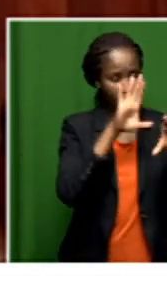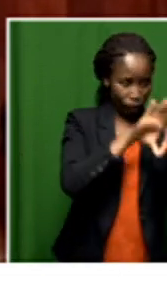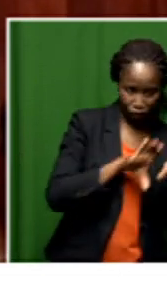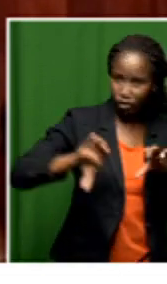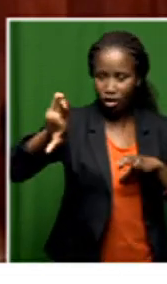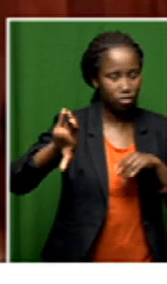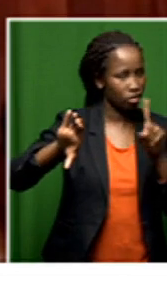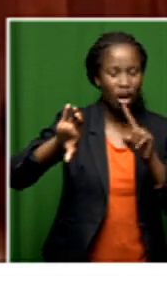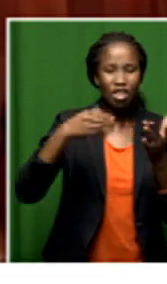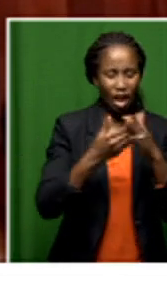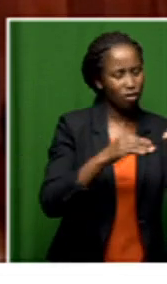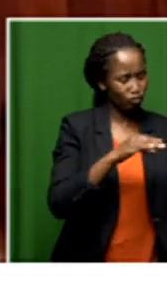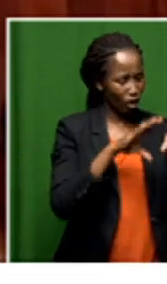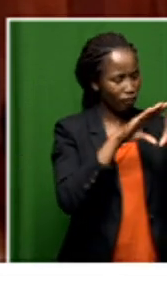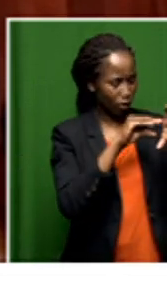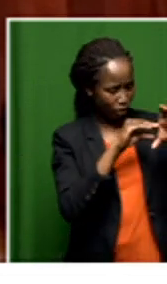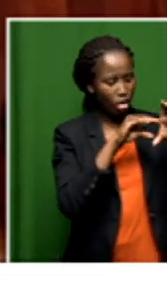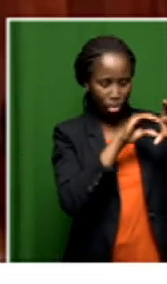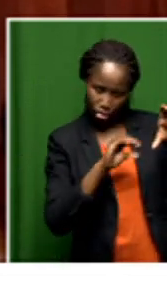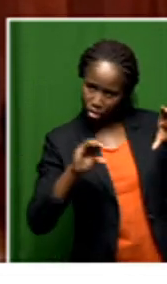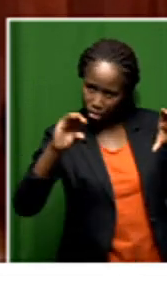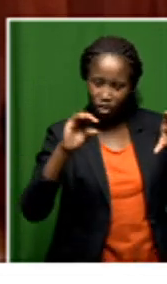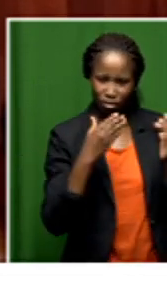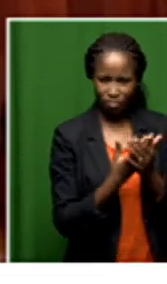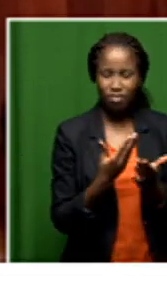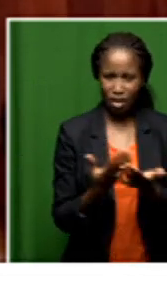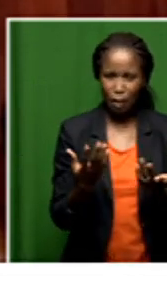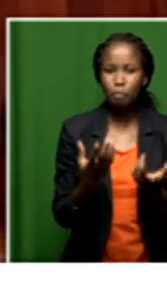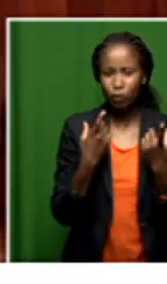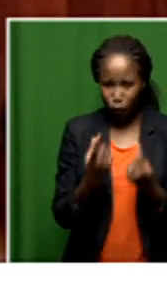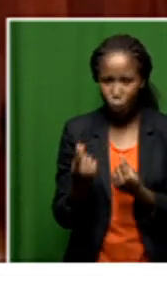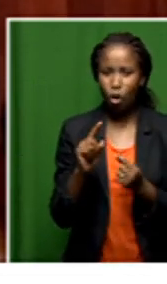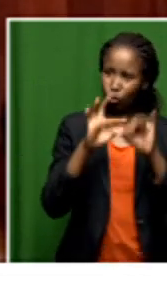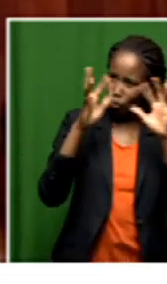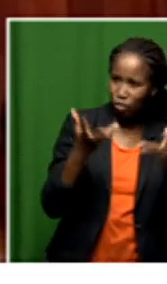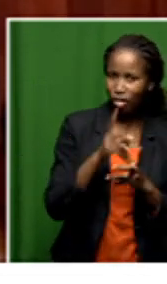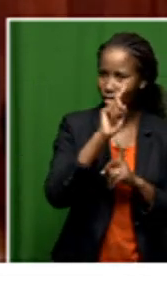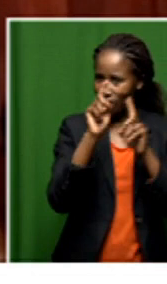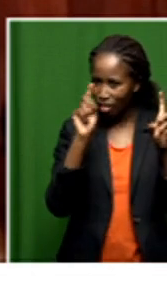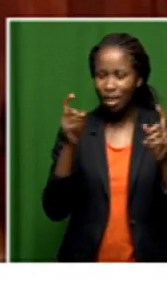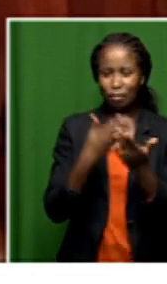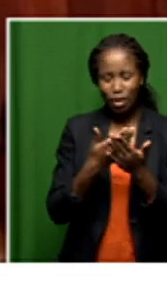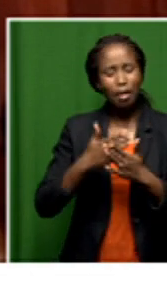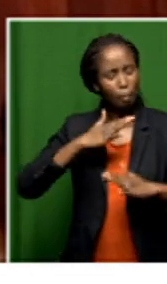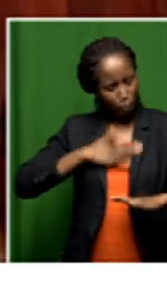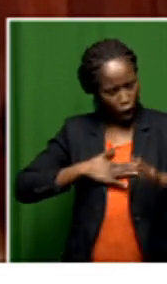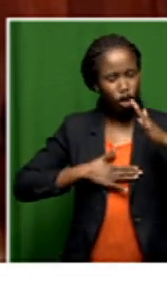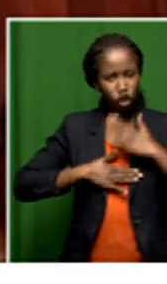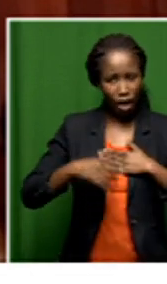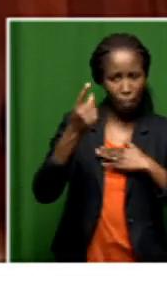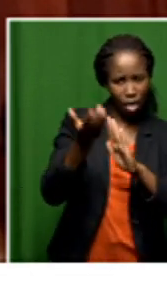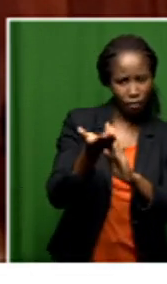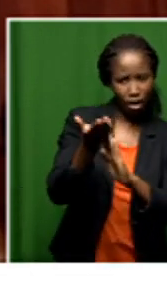But certainly, I think, lots of diversification, lots of spread across the world, and then take your time, be patient. Investing